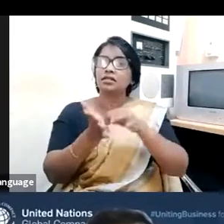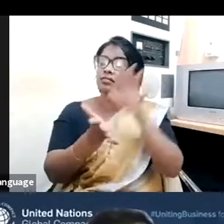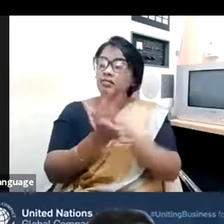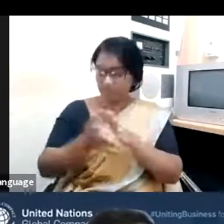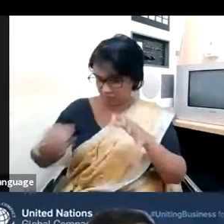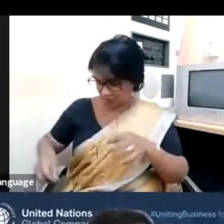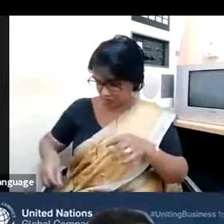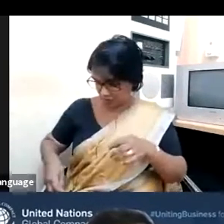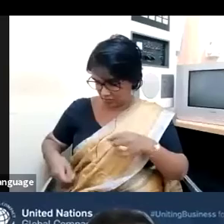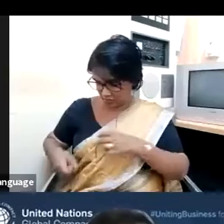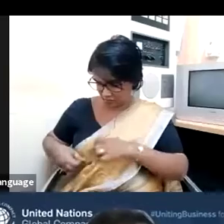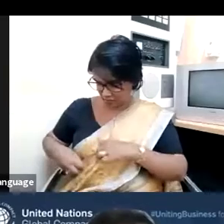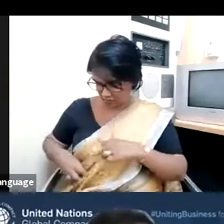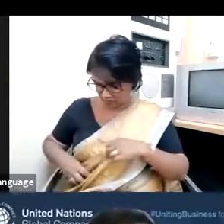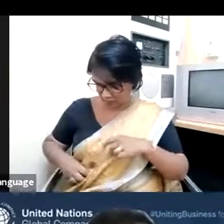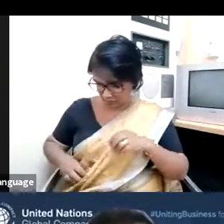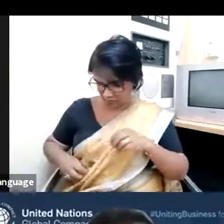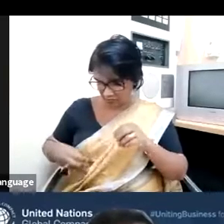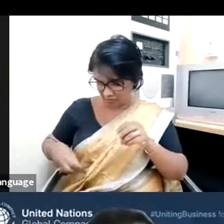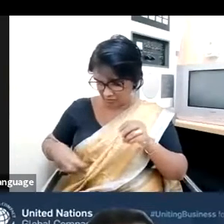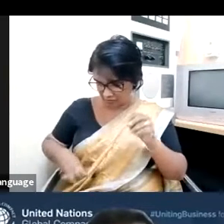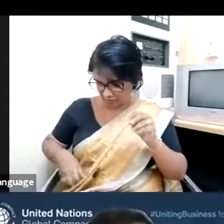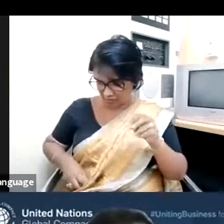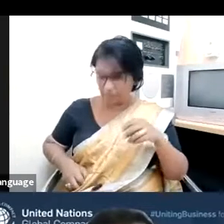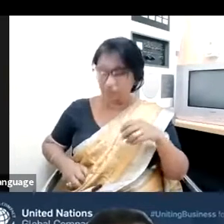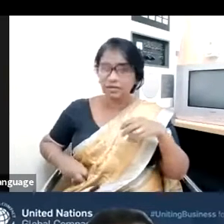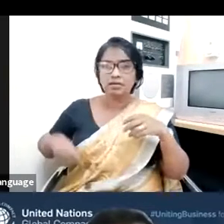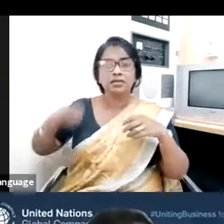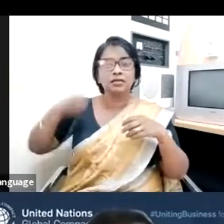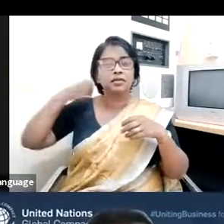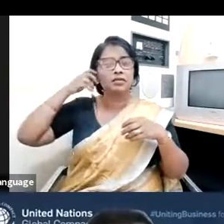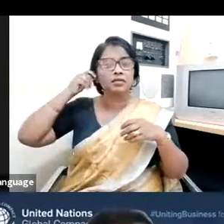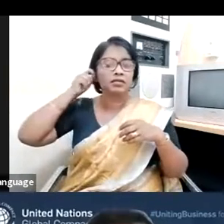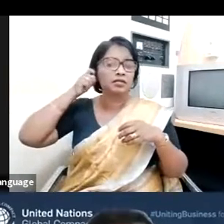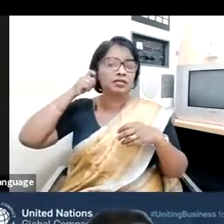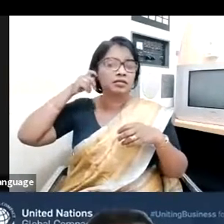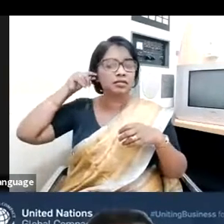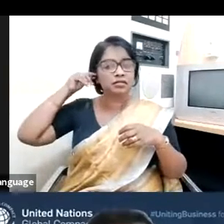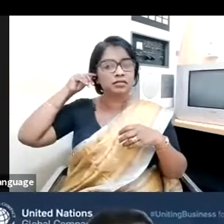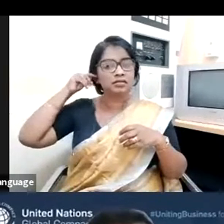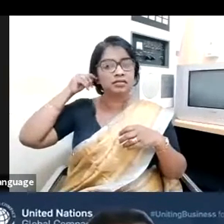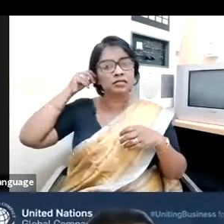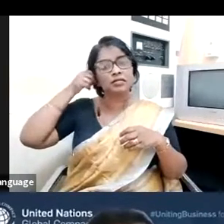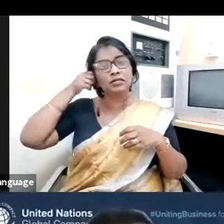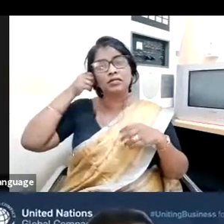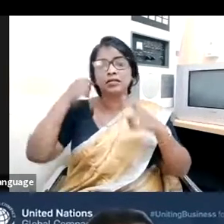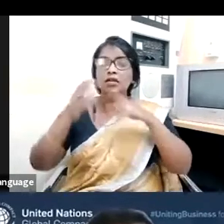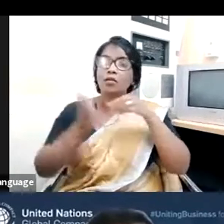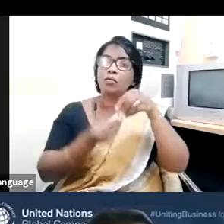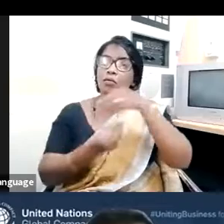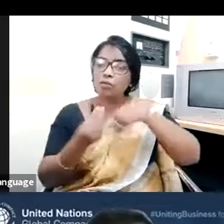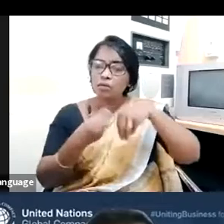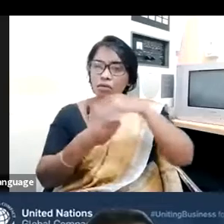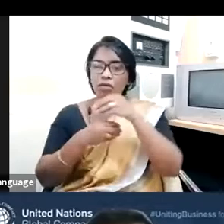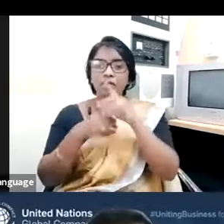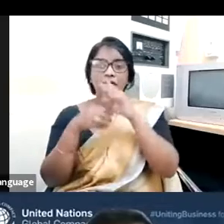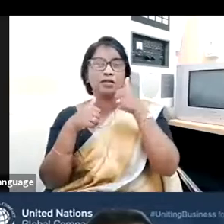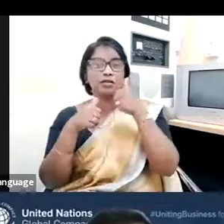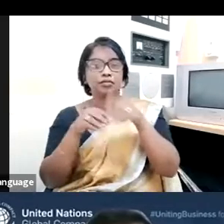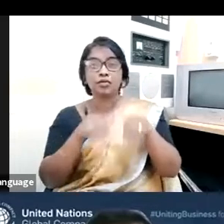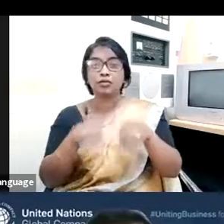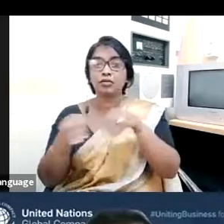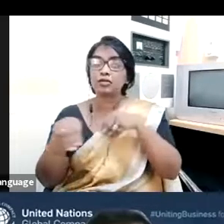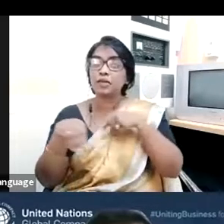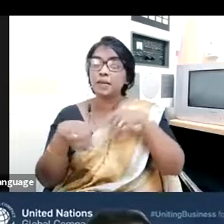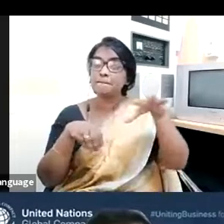a requirement, like fertilizer, like good agricultural practices, preserving and protecting and enhancing the environment